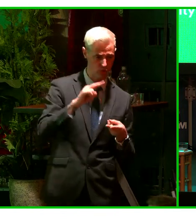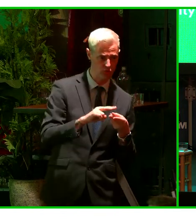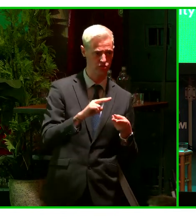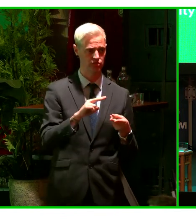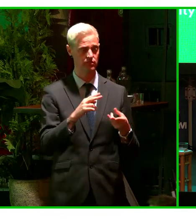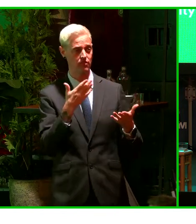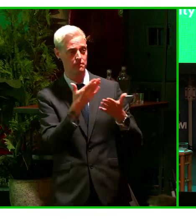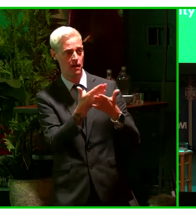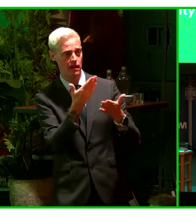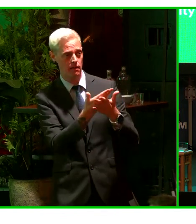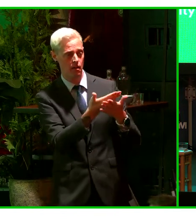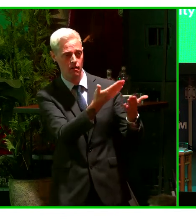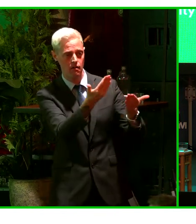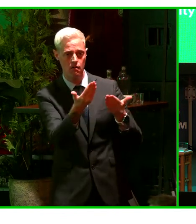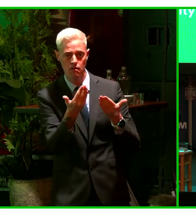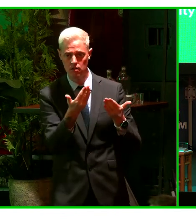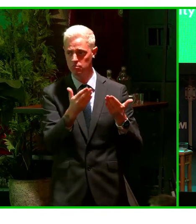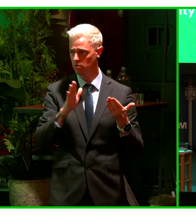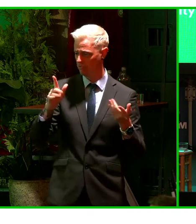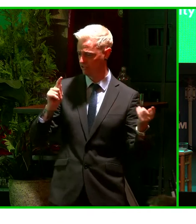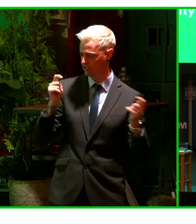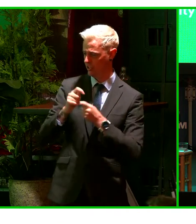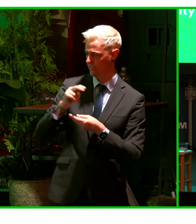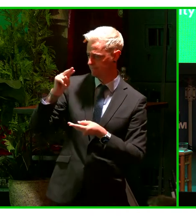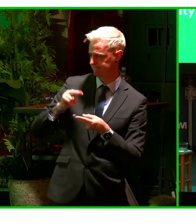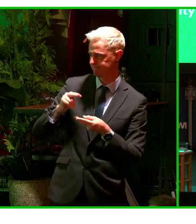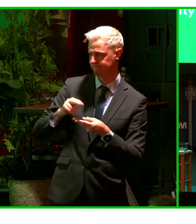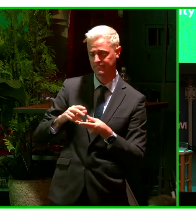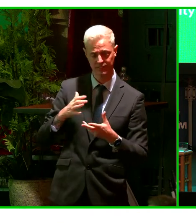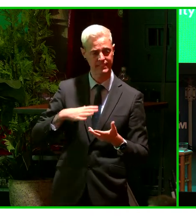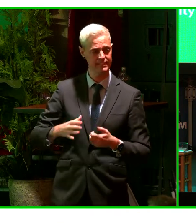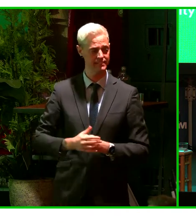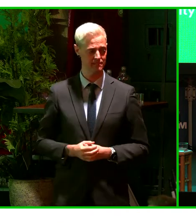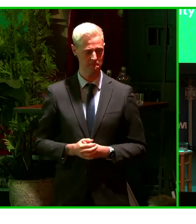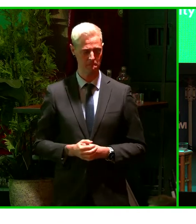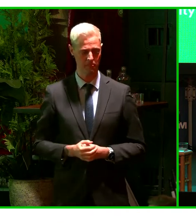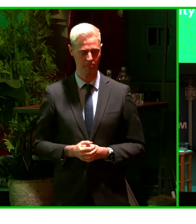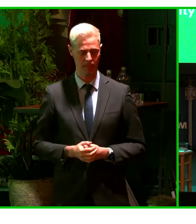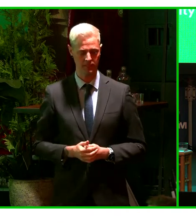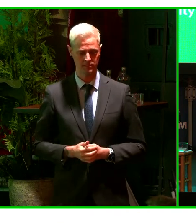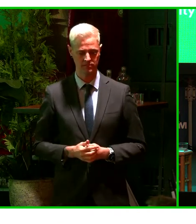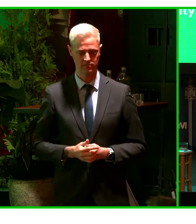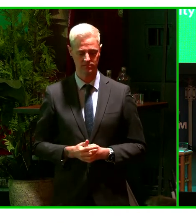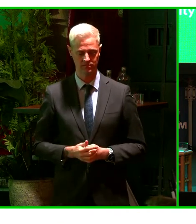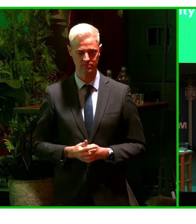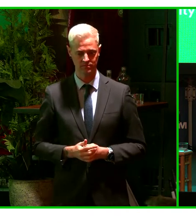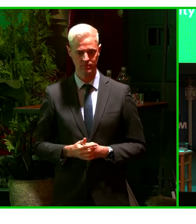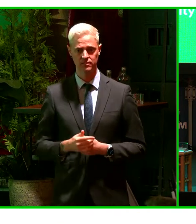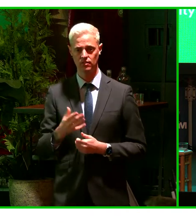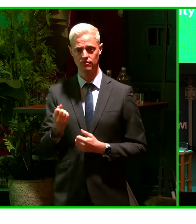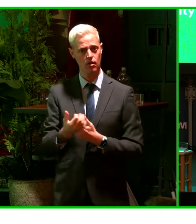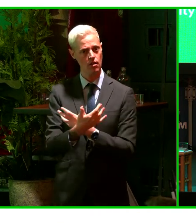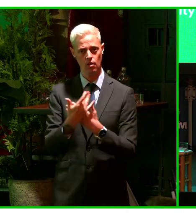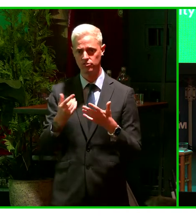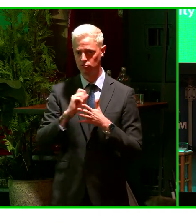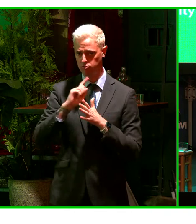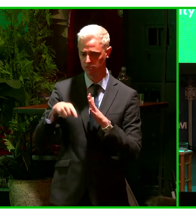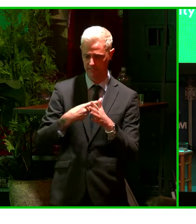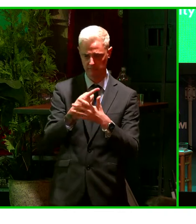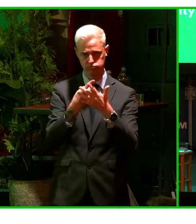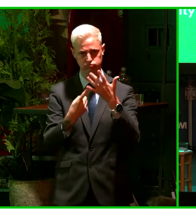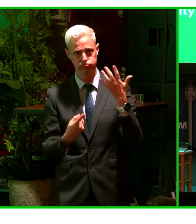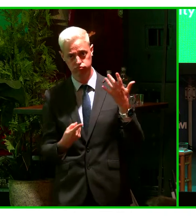demand and the enabling policy landscape, what you need is the production. And at the moment, there are a number of projects that we're involved in here in